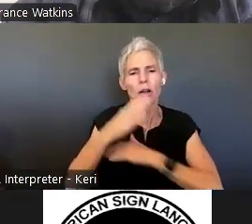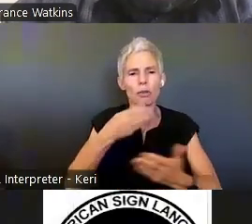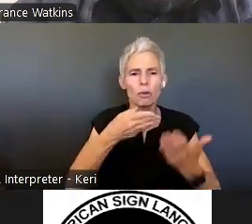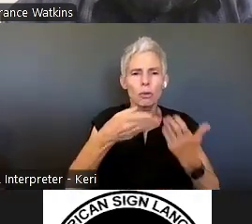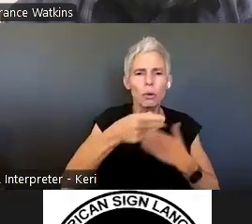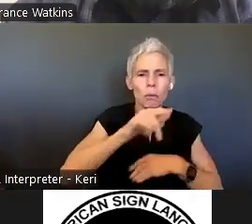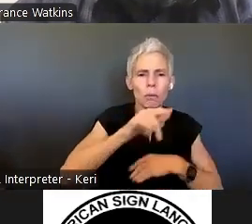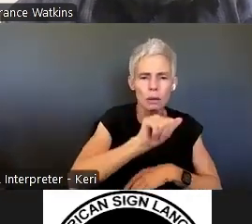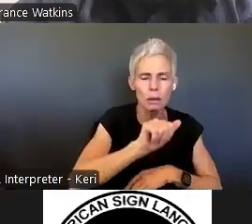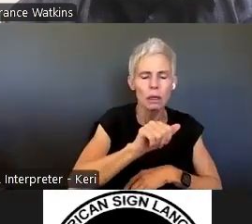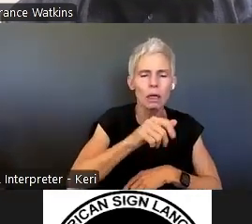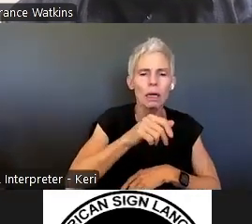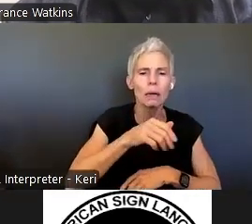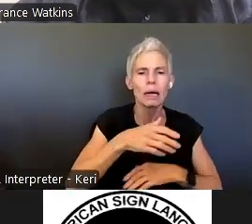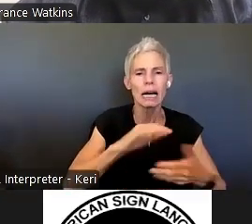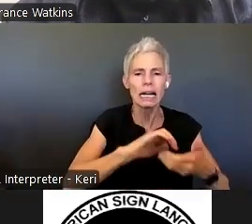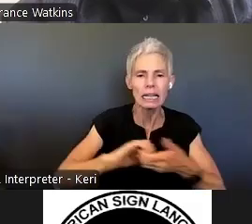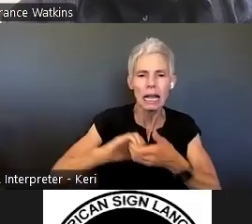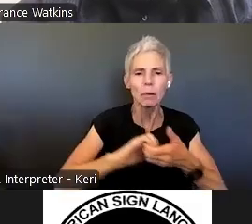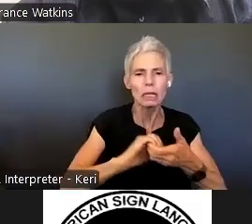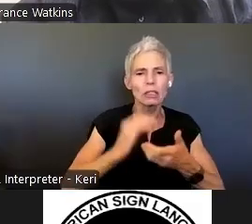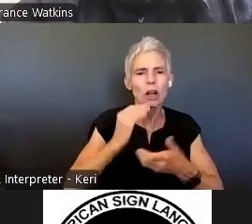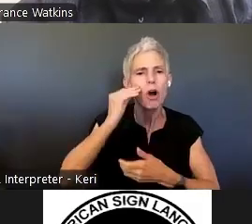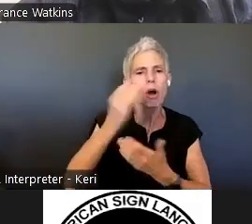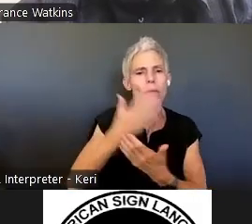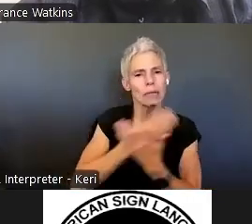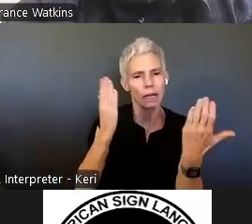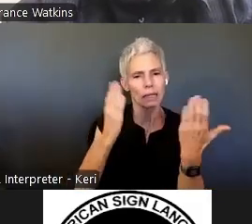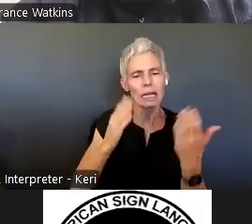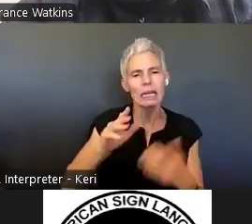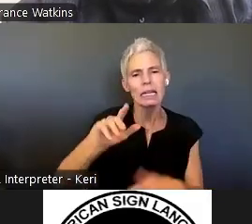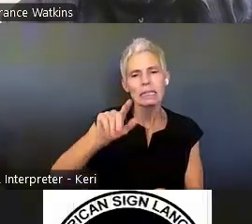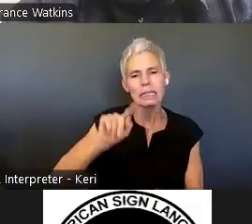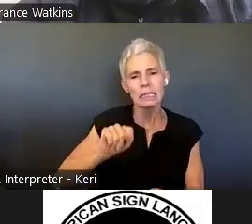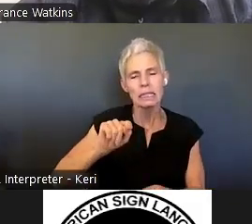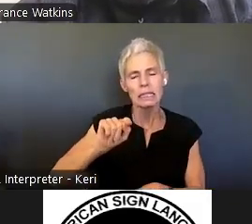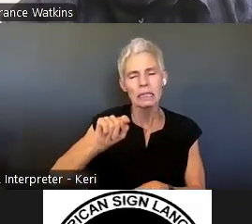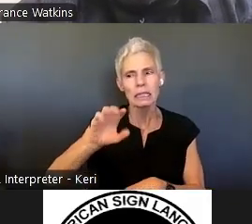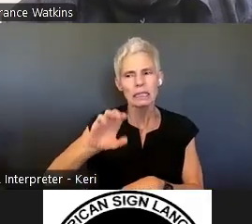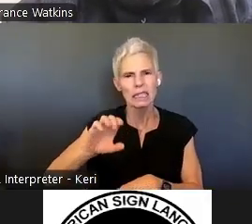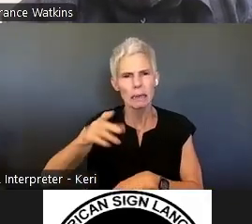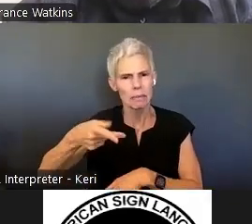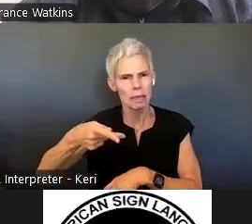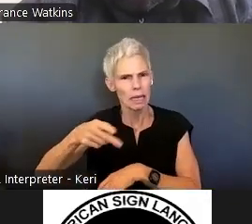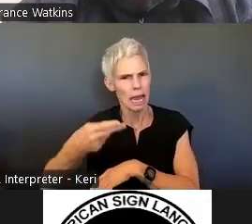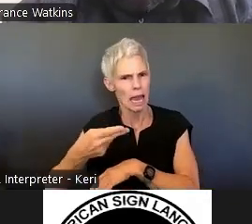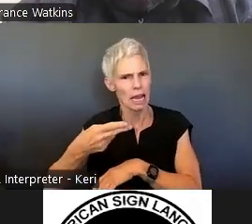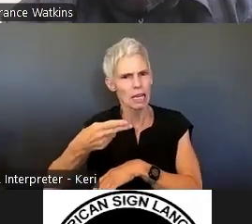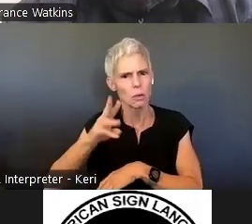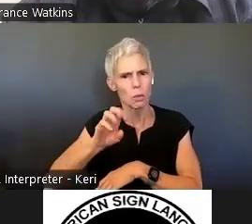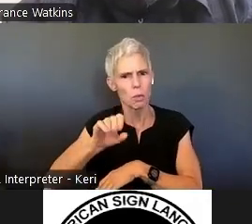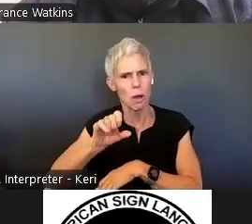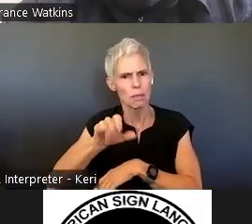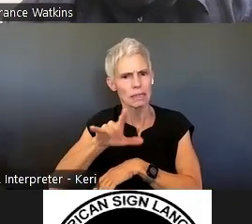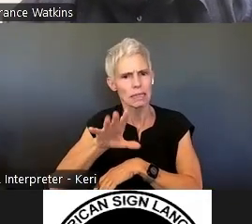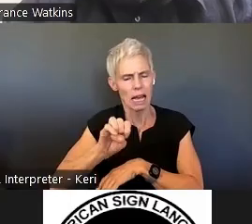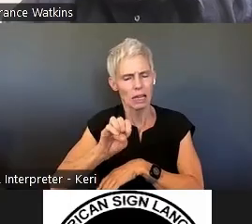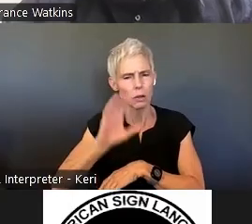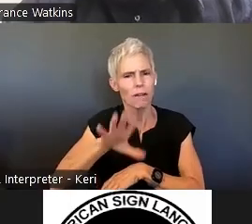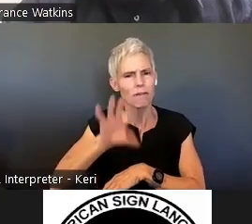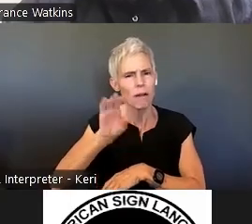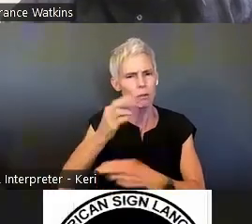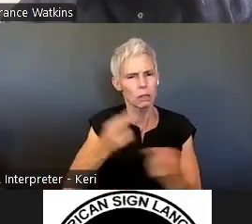Homelessness. If you looked on their TPCH website, you would be able to find resources for that.